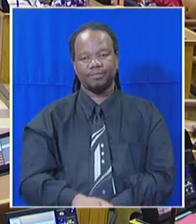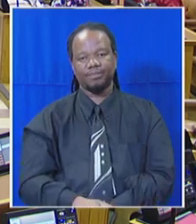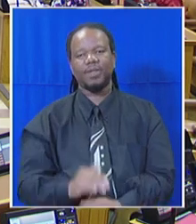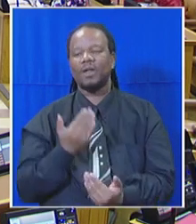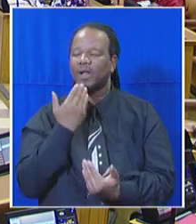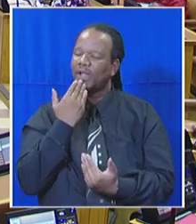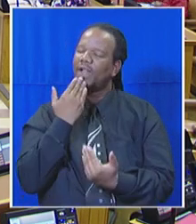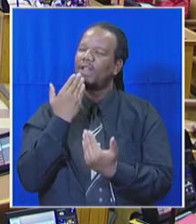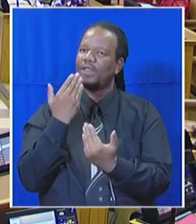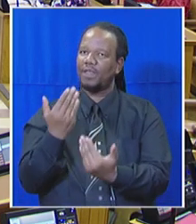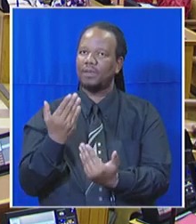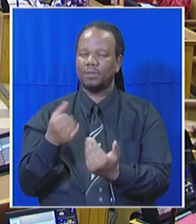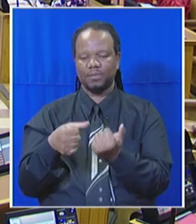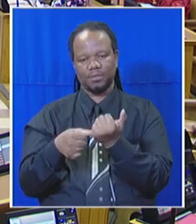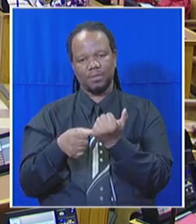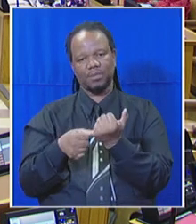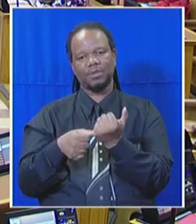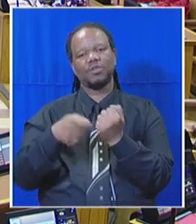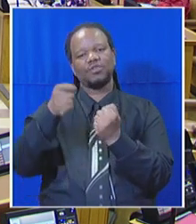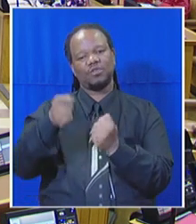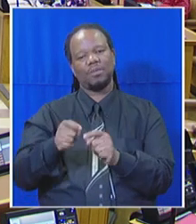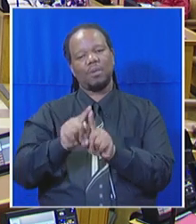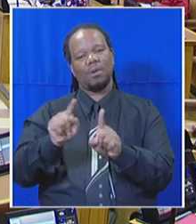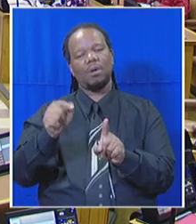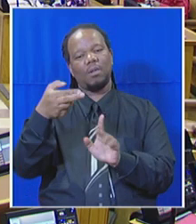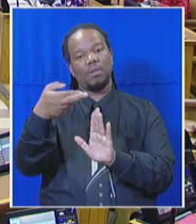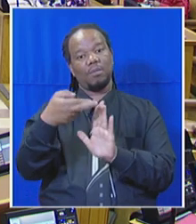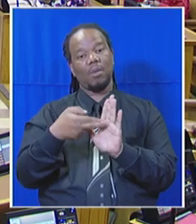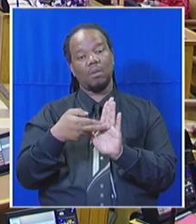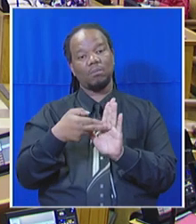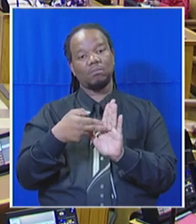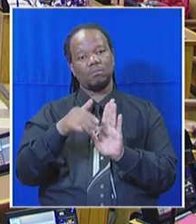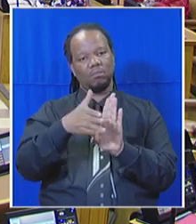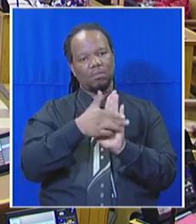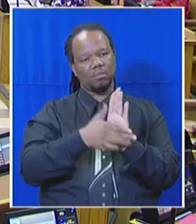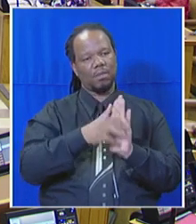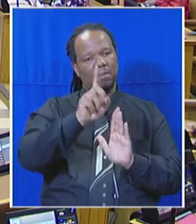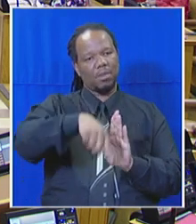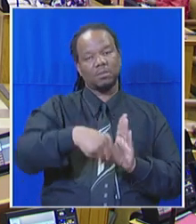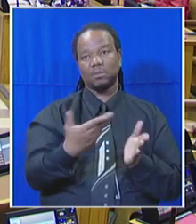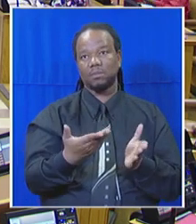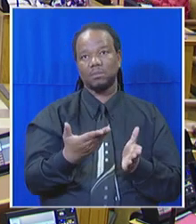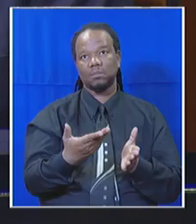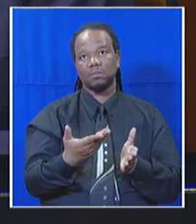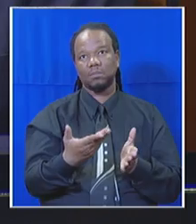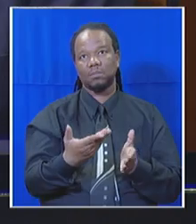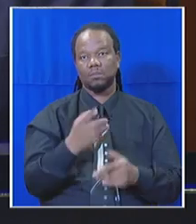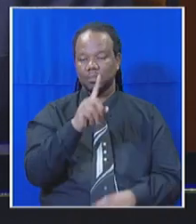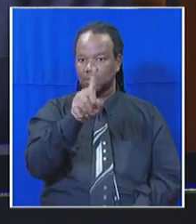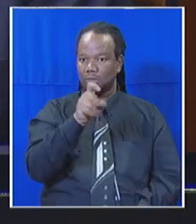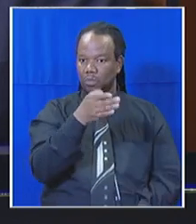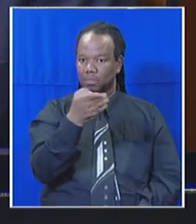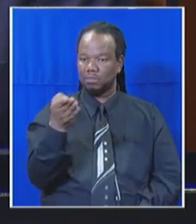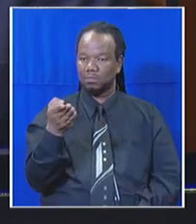Thanks, Honorable Deputy Speaker. I move that the report be adopted. The motion is that the report be adopted. Are there any